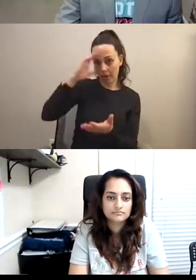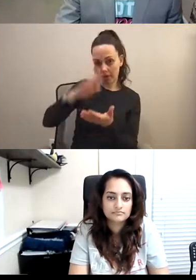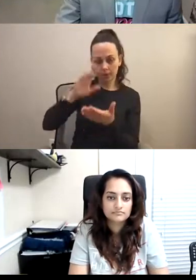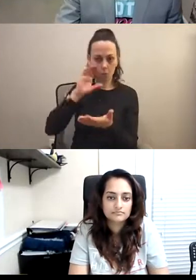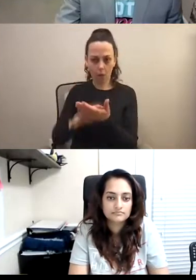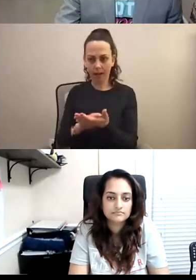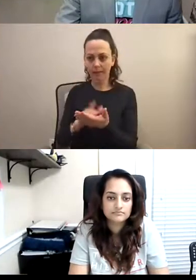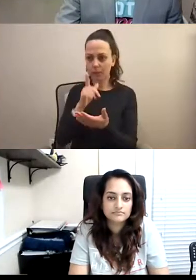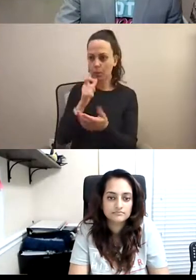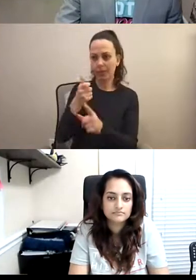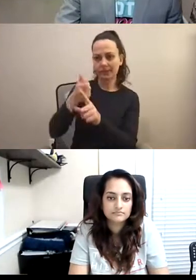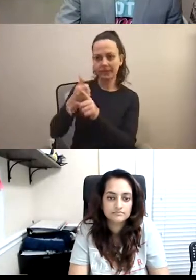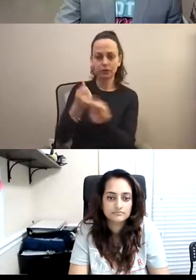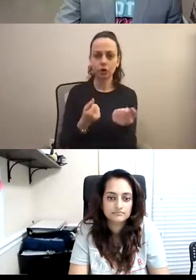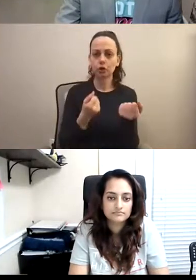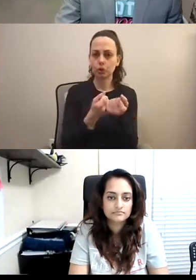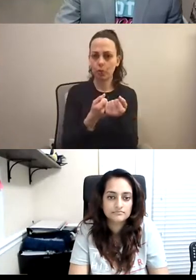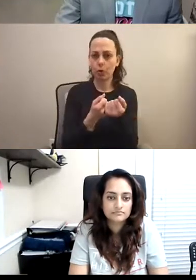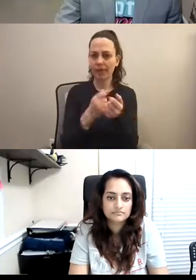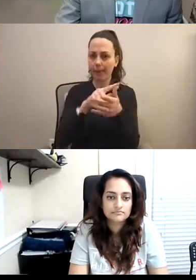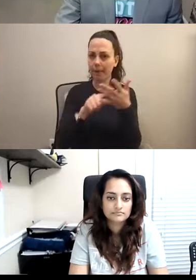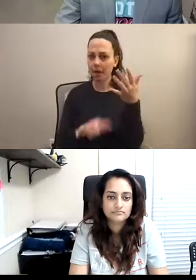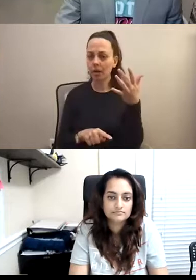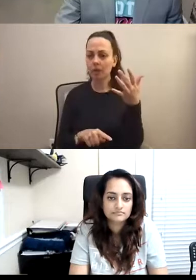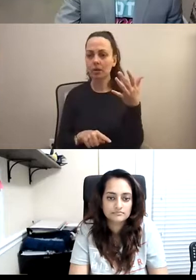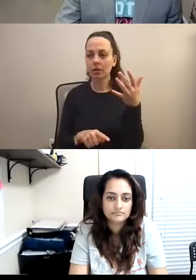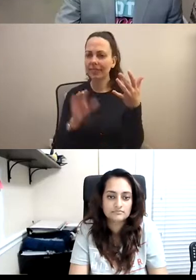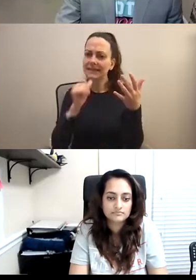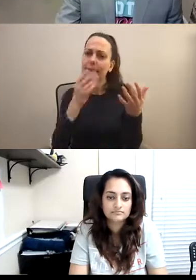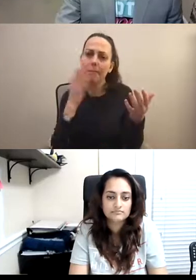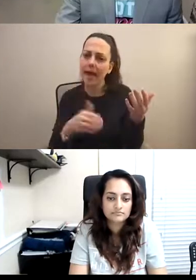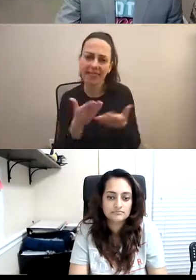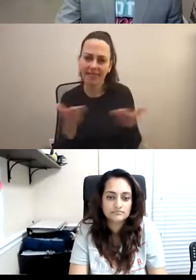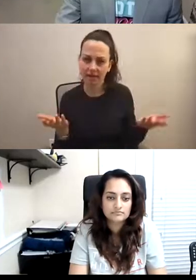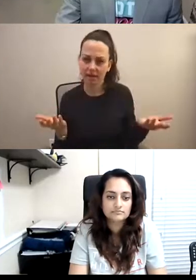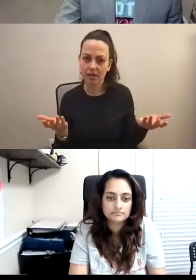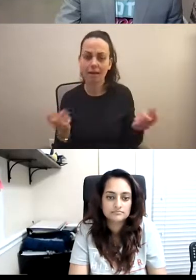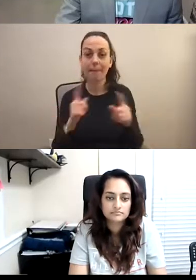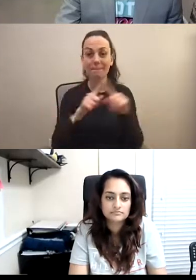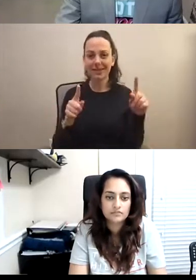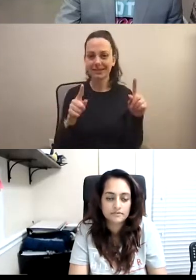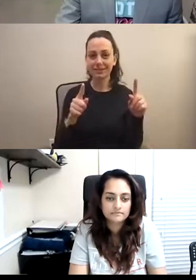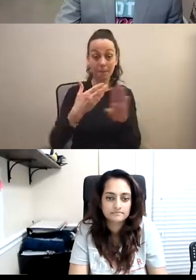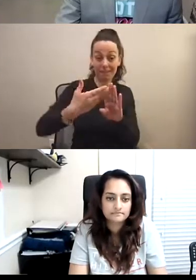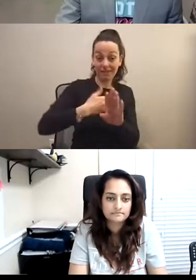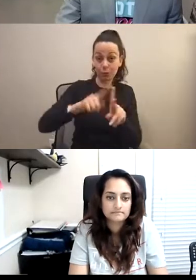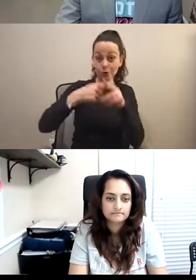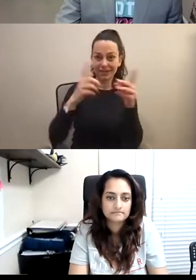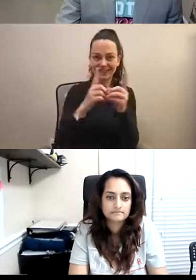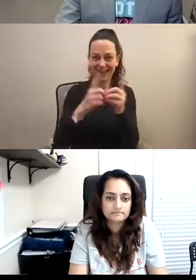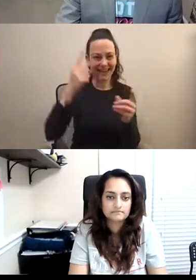that is supporting them in those ways, it's not necessarily a bad thing, but to go into it having